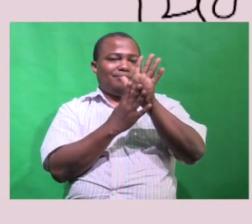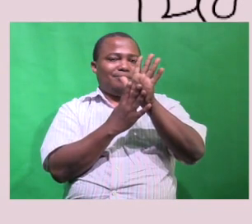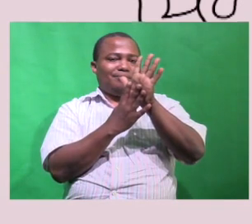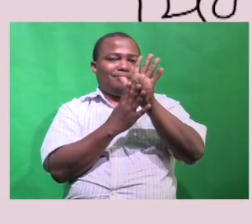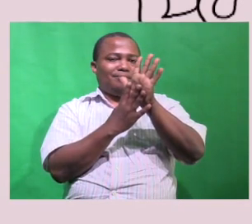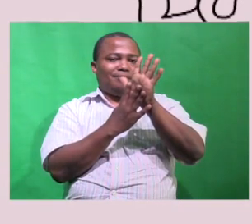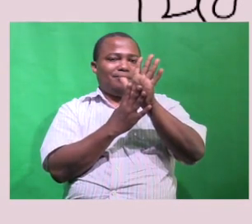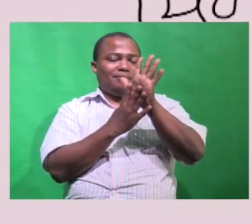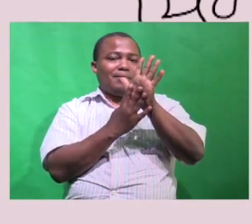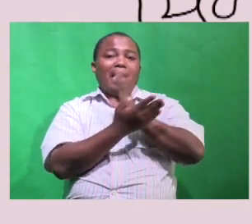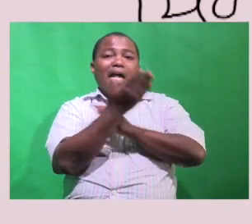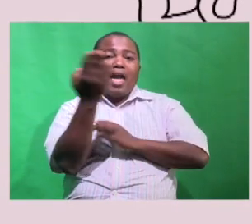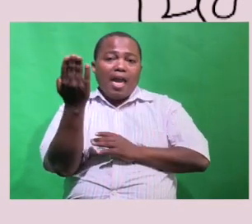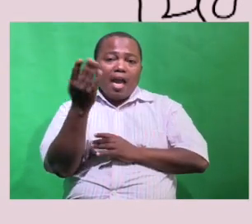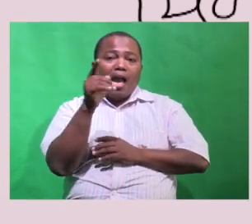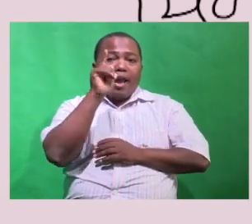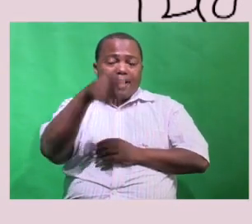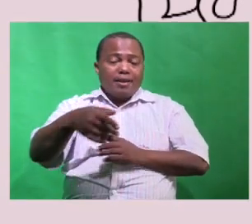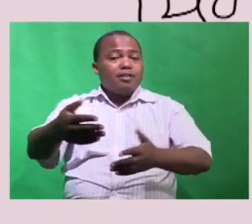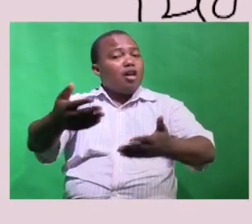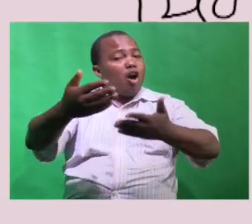Here is a owing